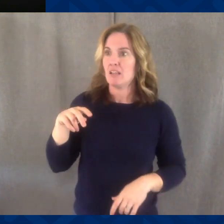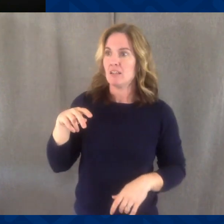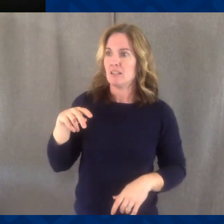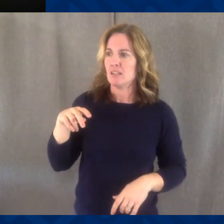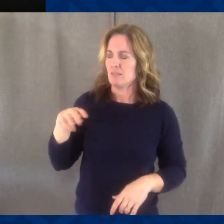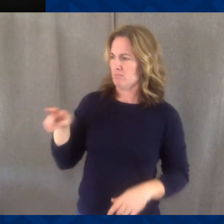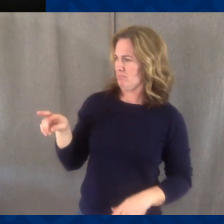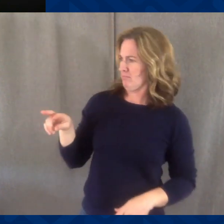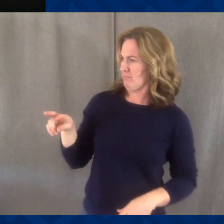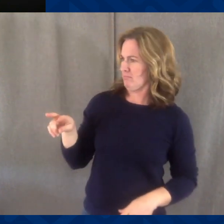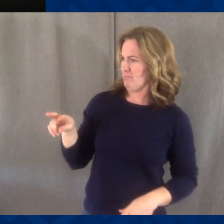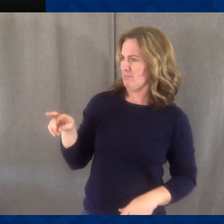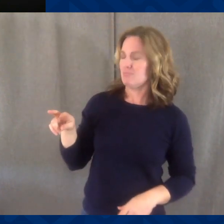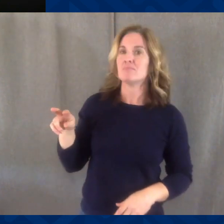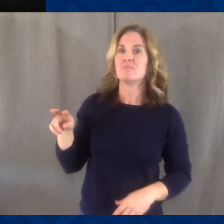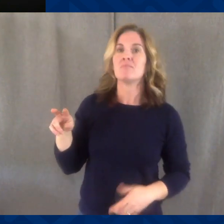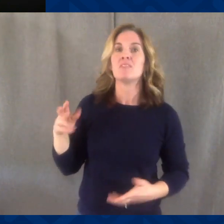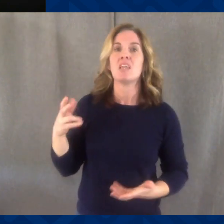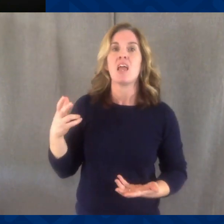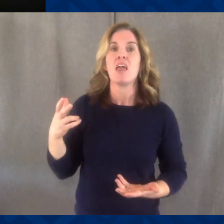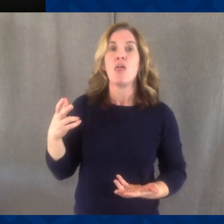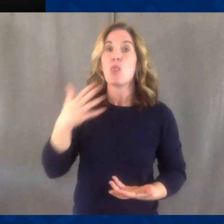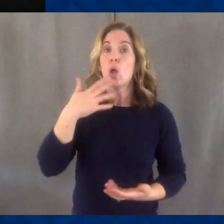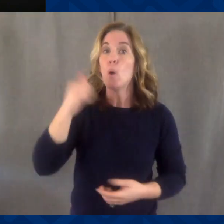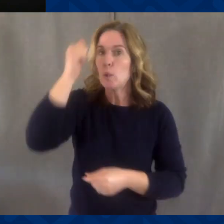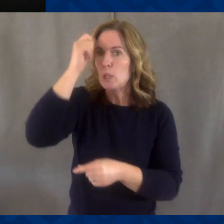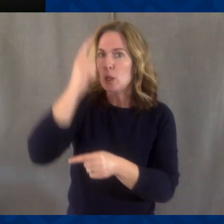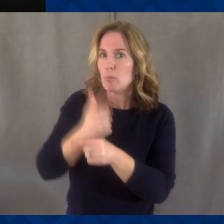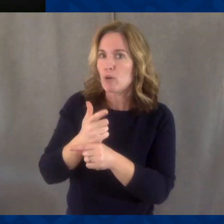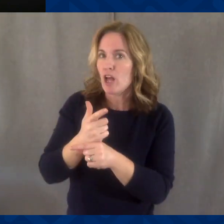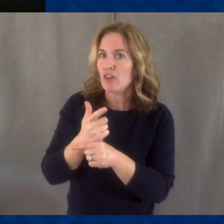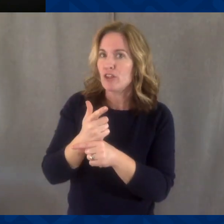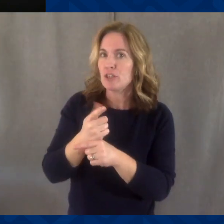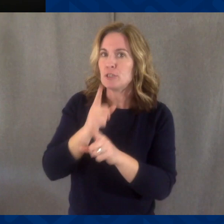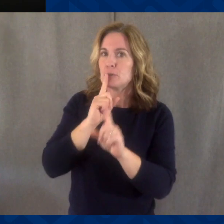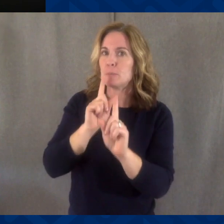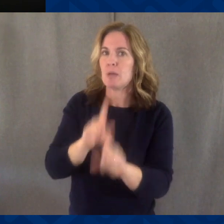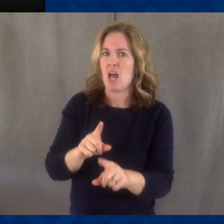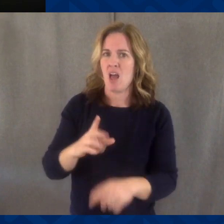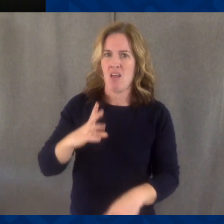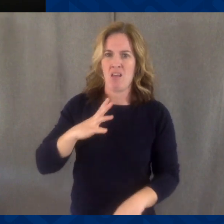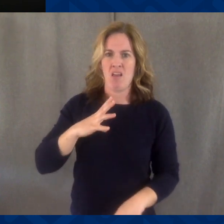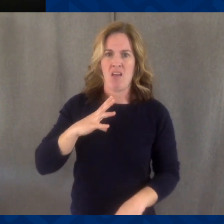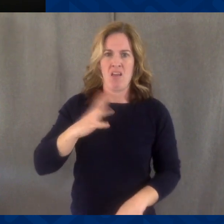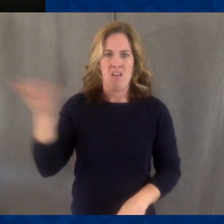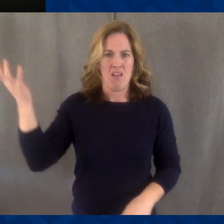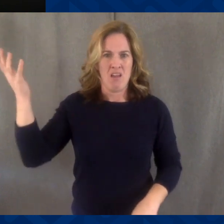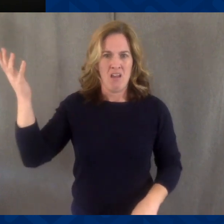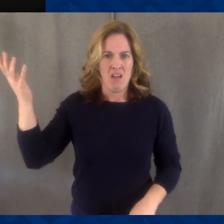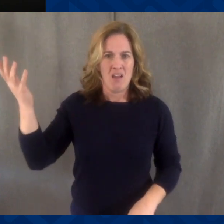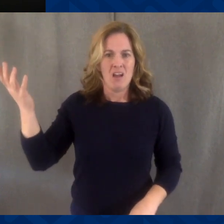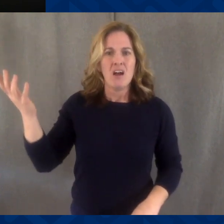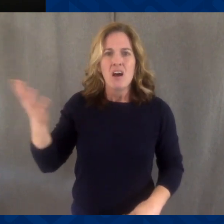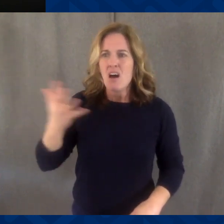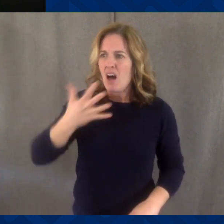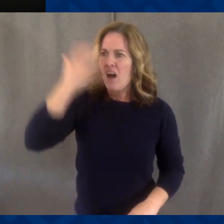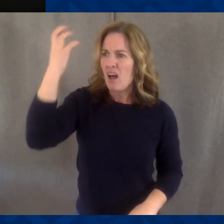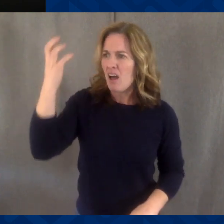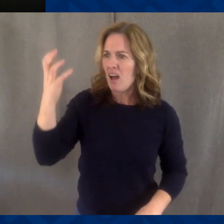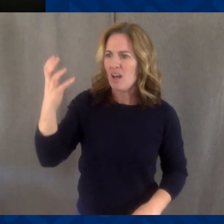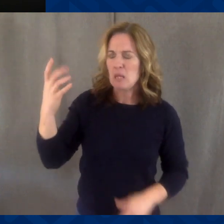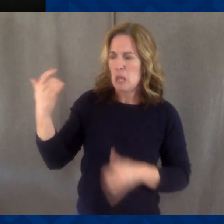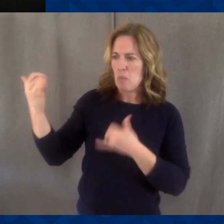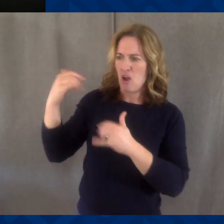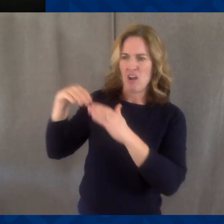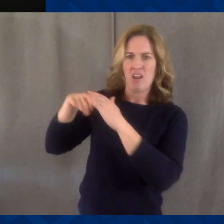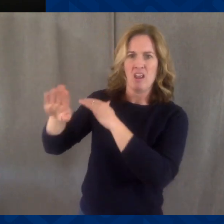but instead the Bible says that the older brother responded indignantly. He was full of anger, and he refused to join the